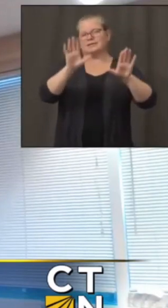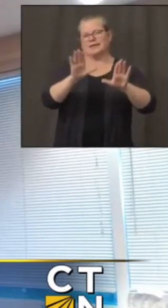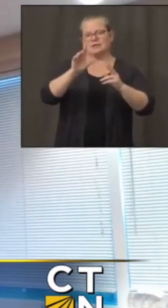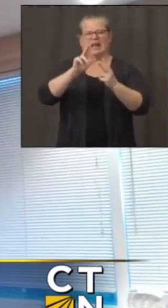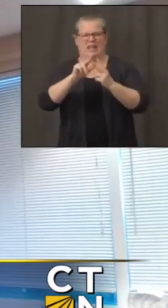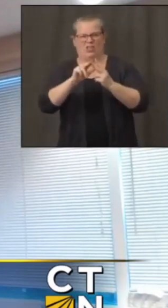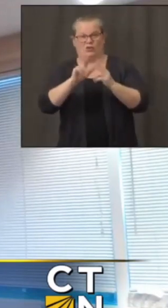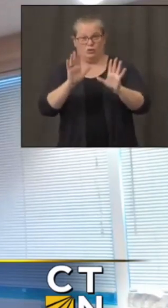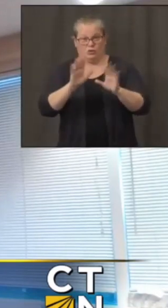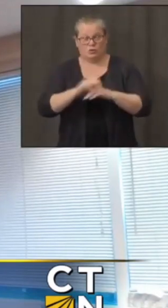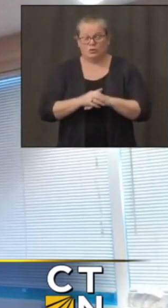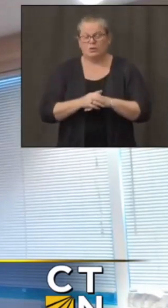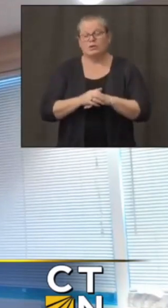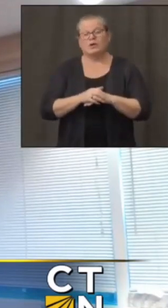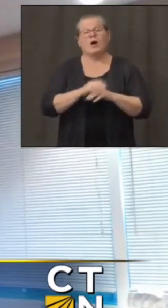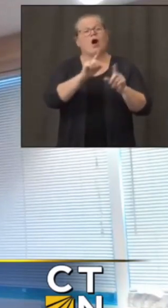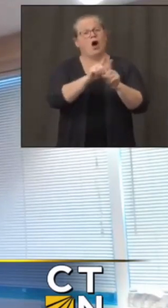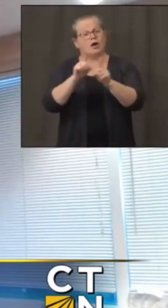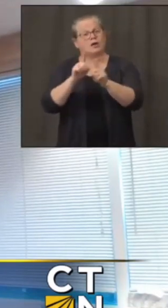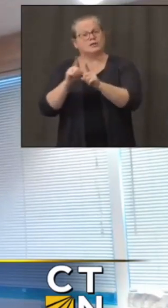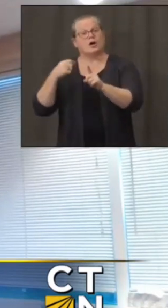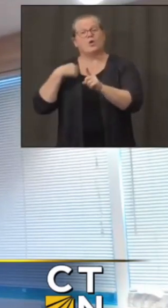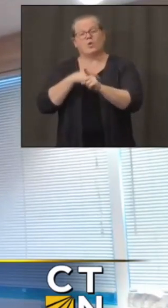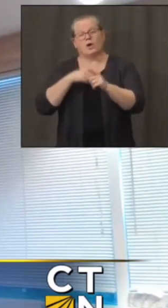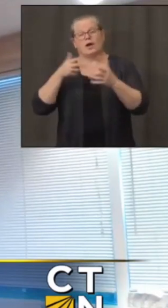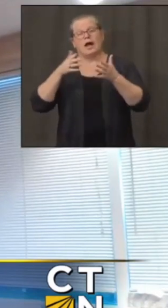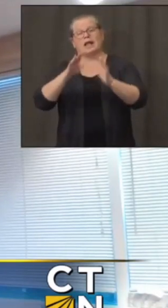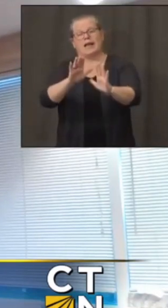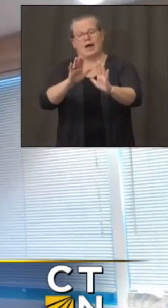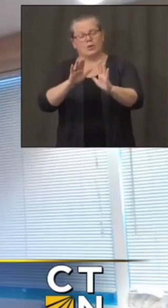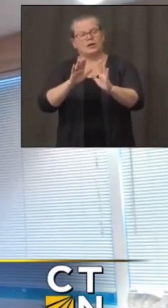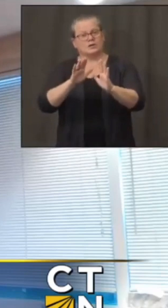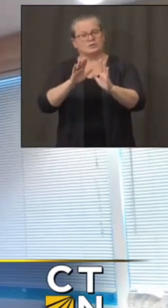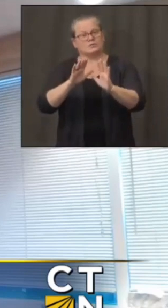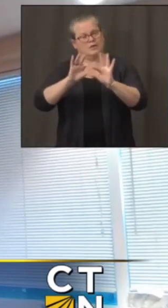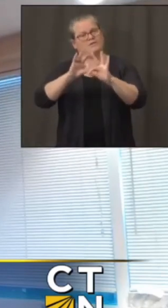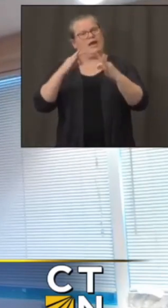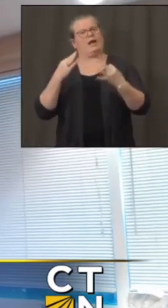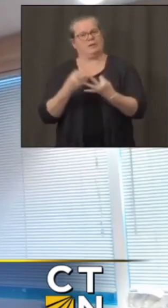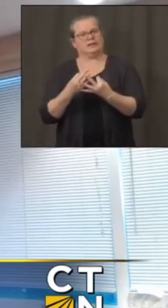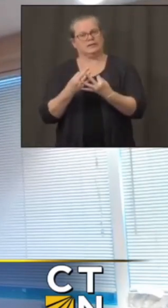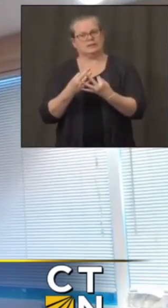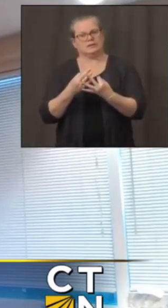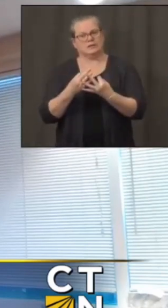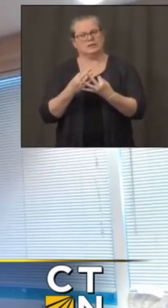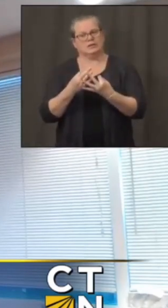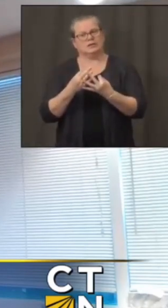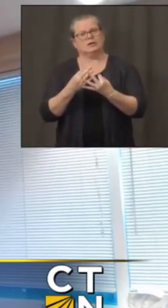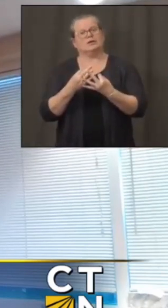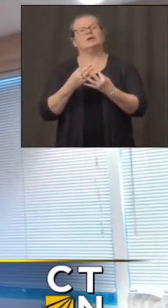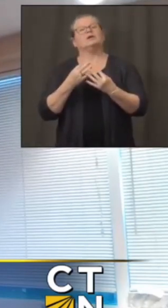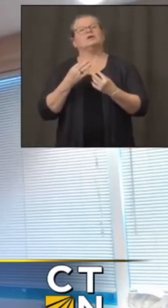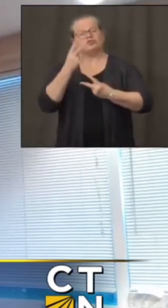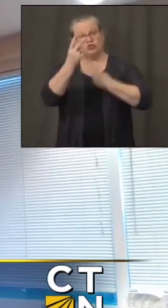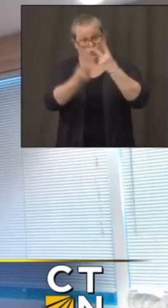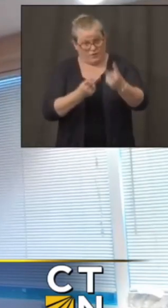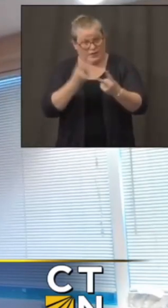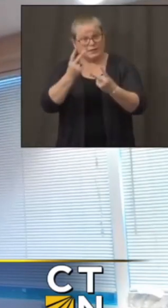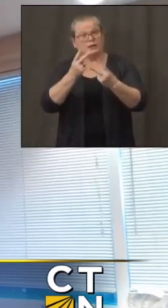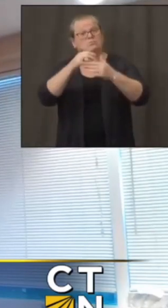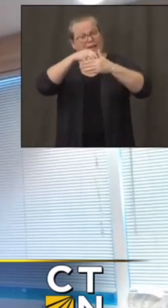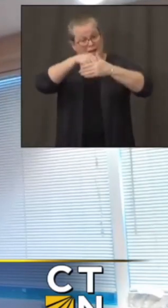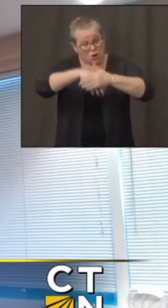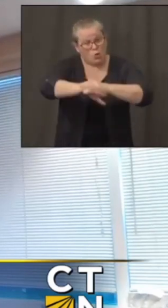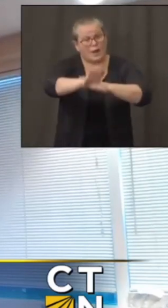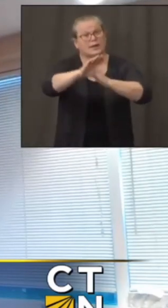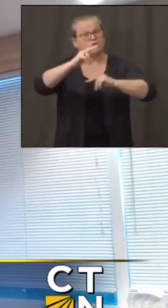we're expanding what we call compassionate care visits, and we're allowing families to visit indoors with their loved one who